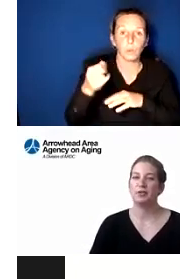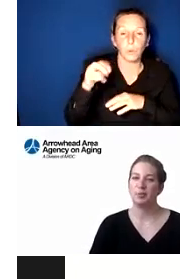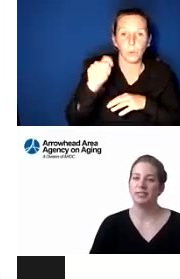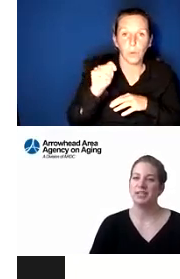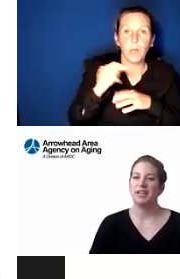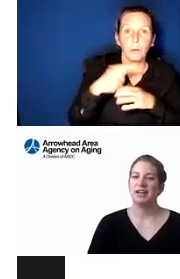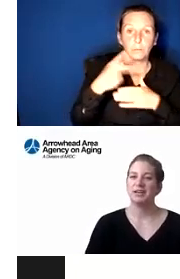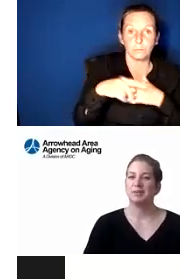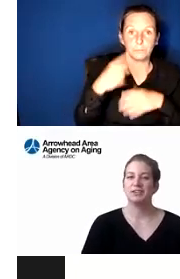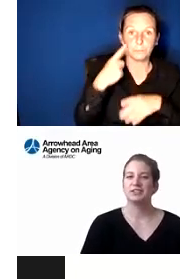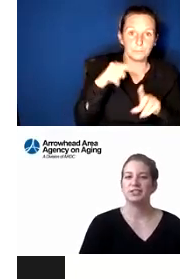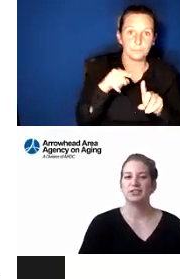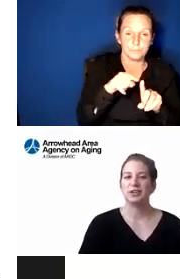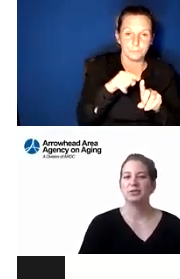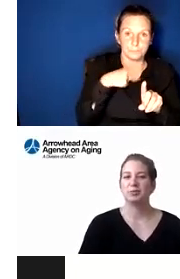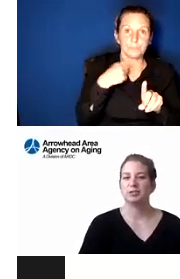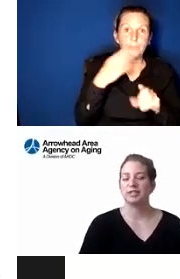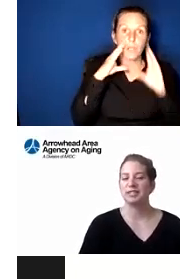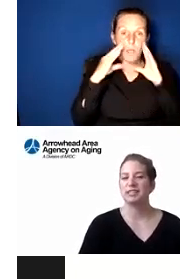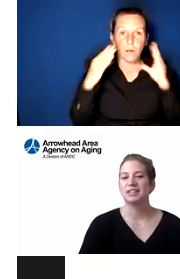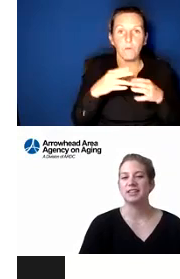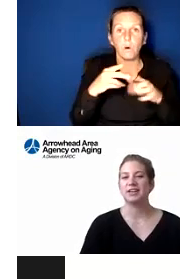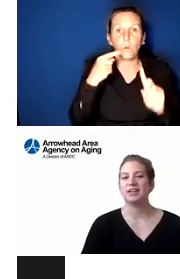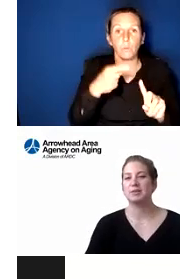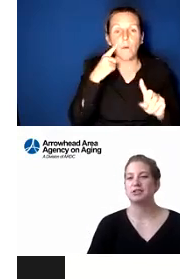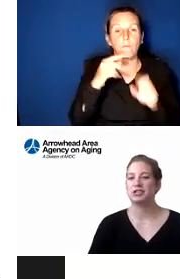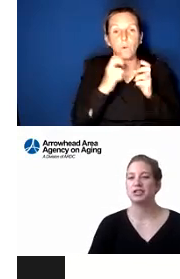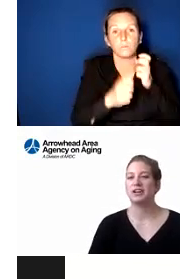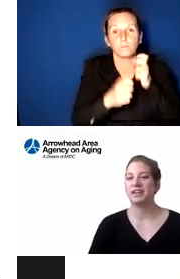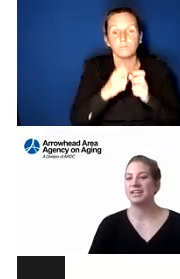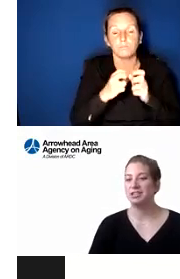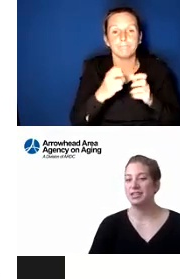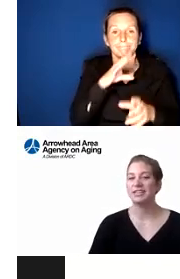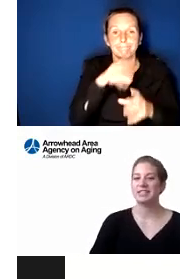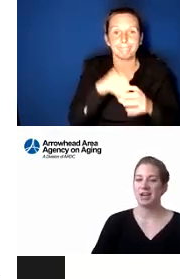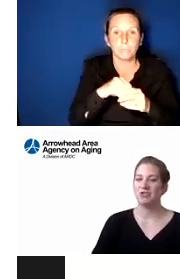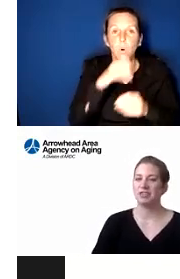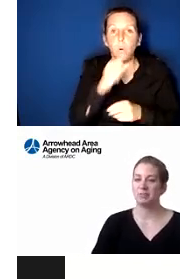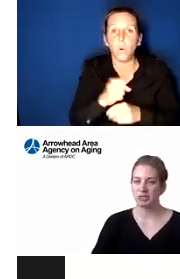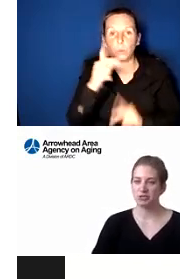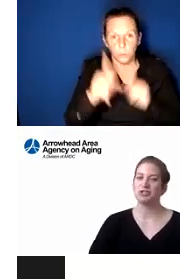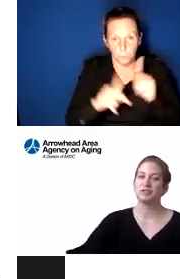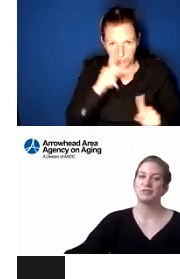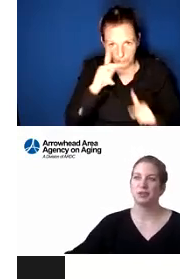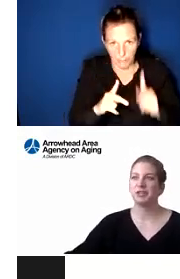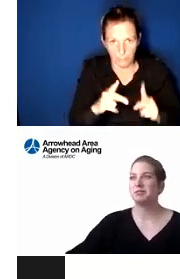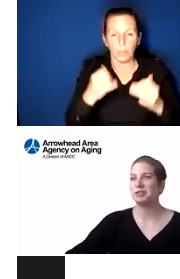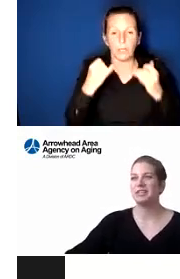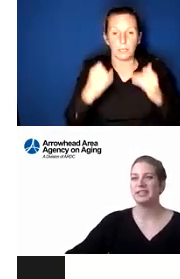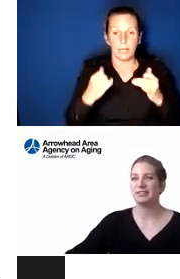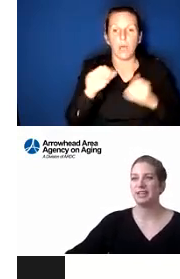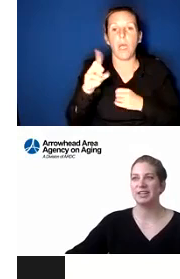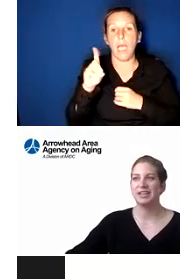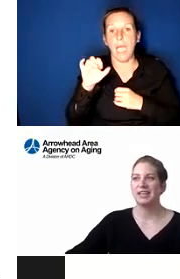point on matters concerning older persons. The Administration on Aging is now the Administration for